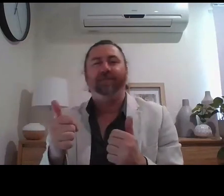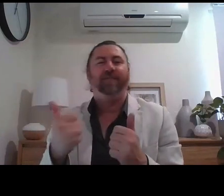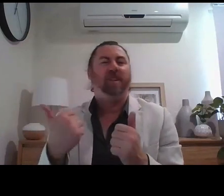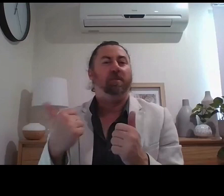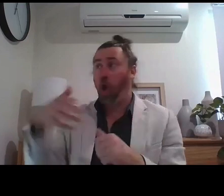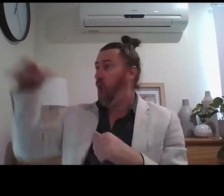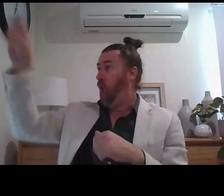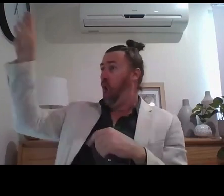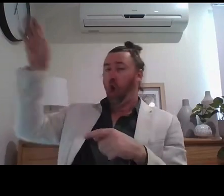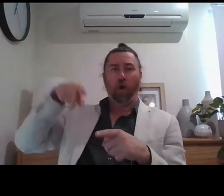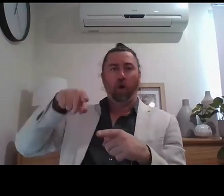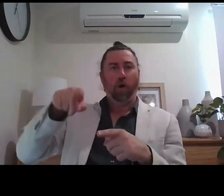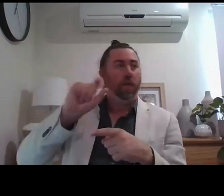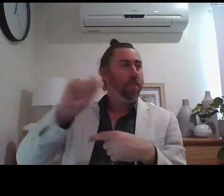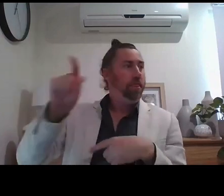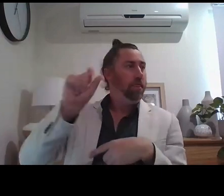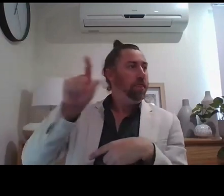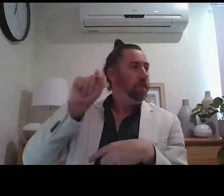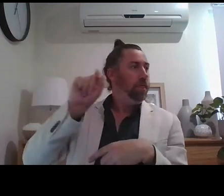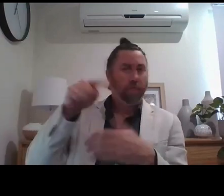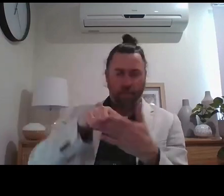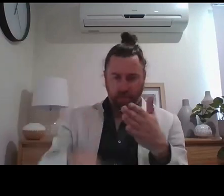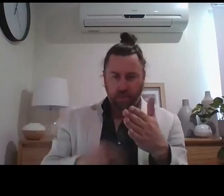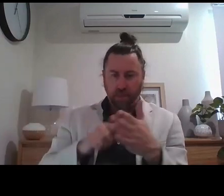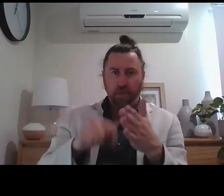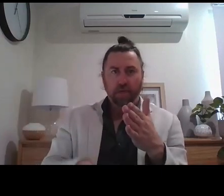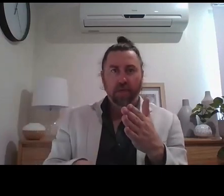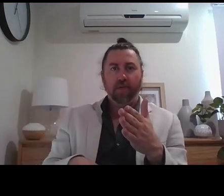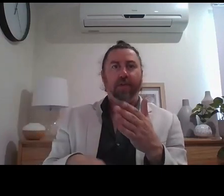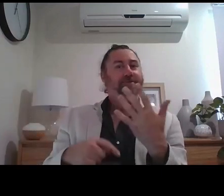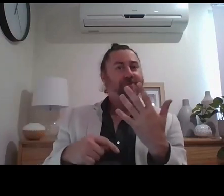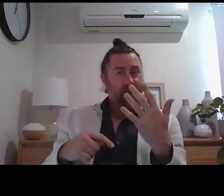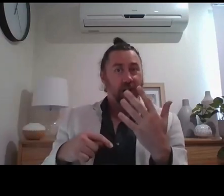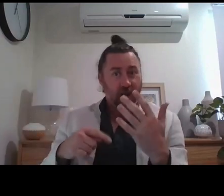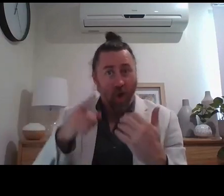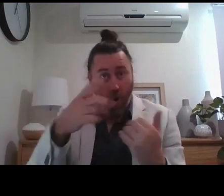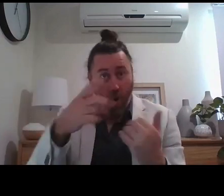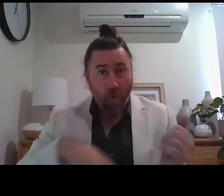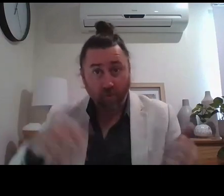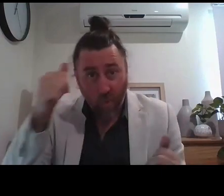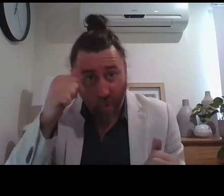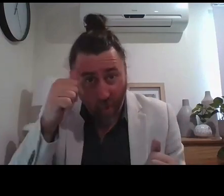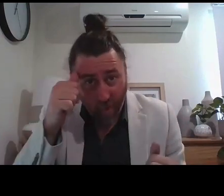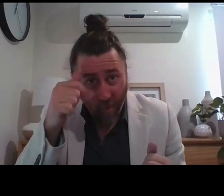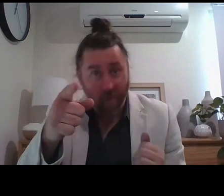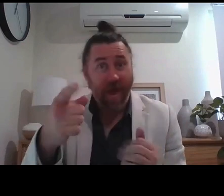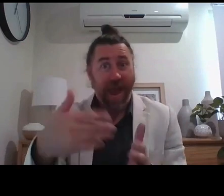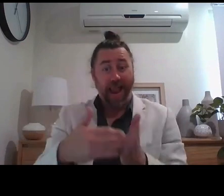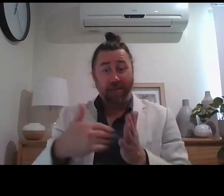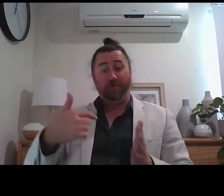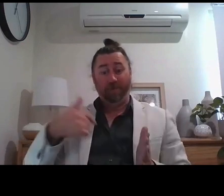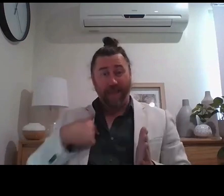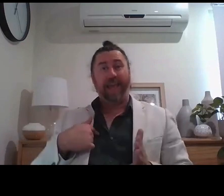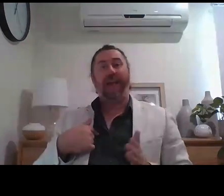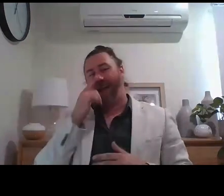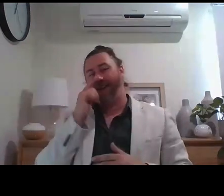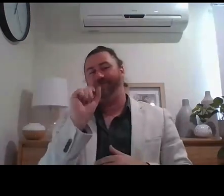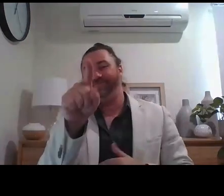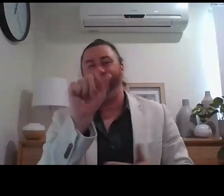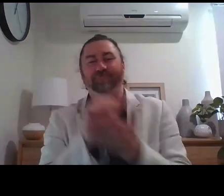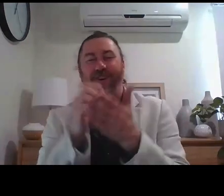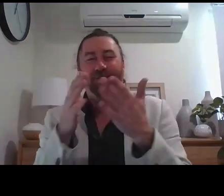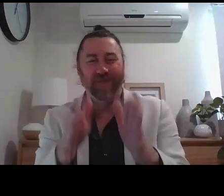the details up to date. So please help me help you get a star rating preview